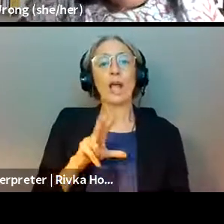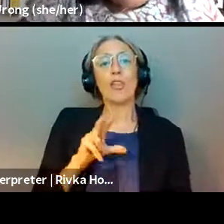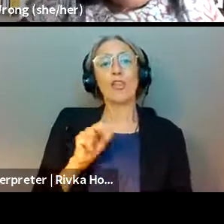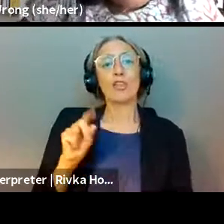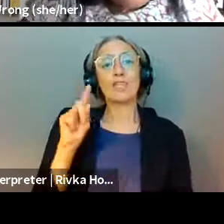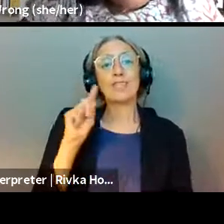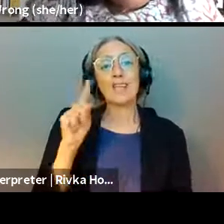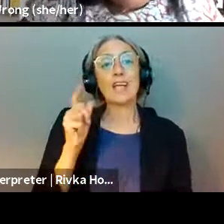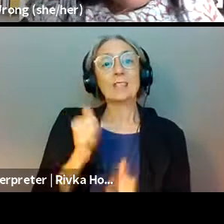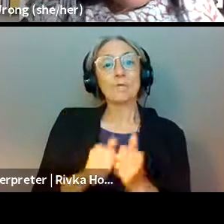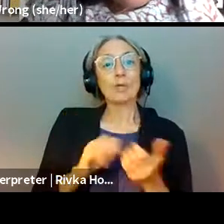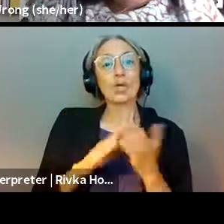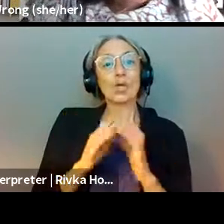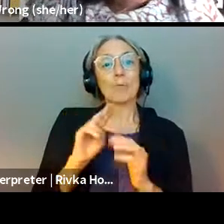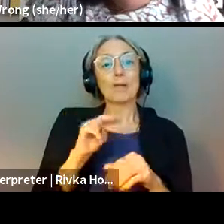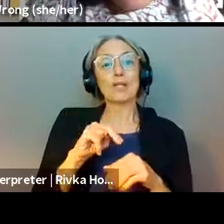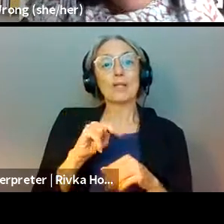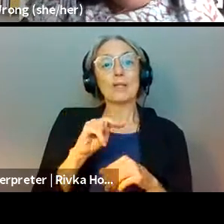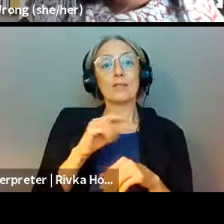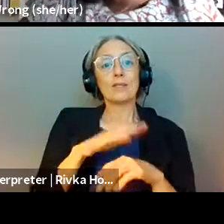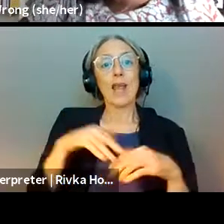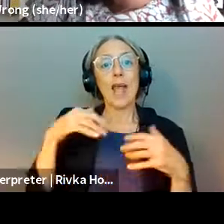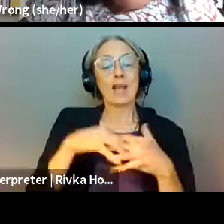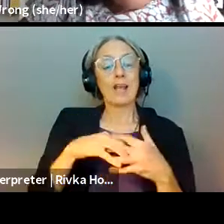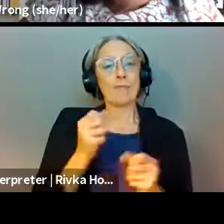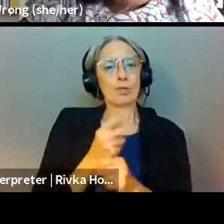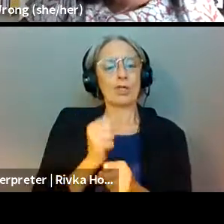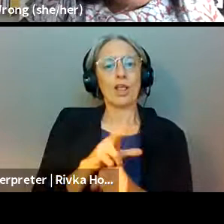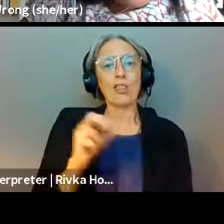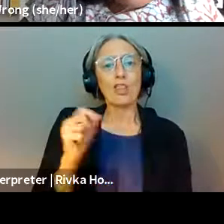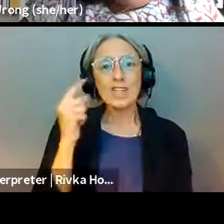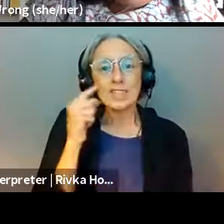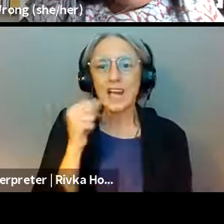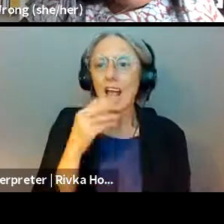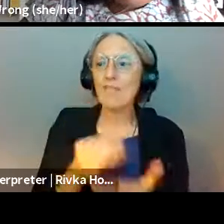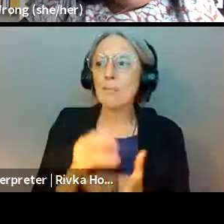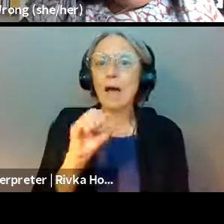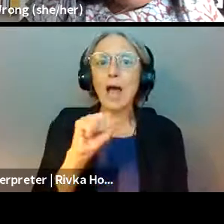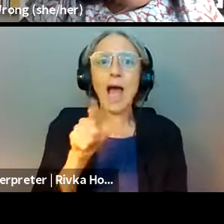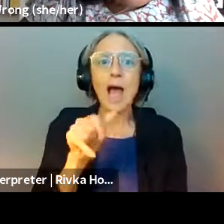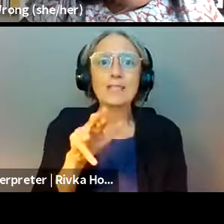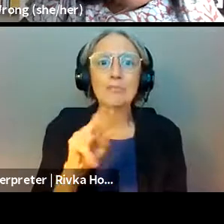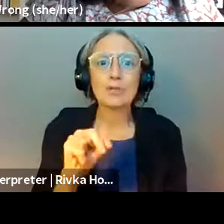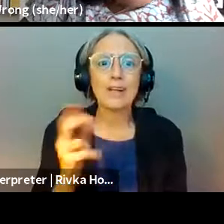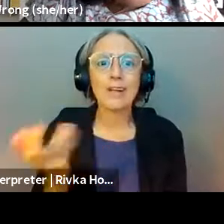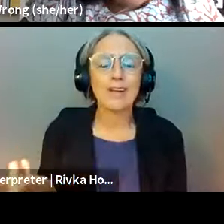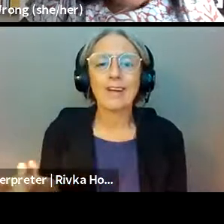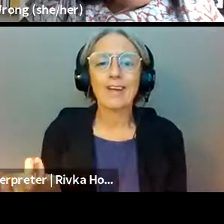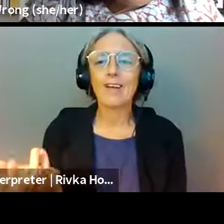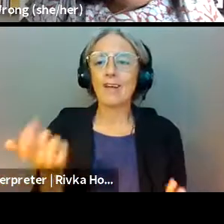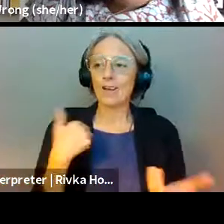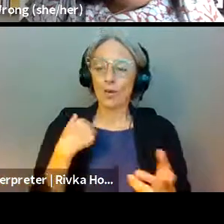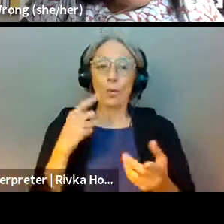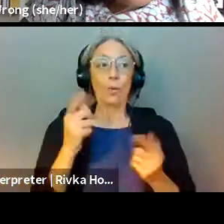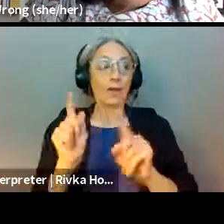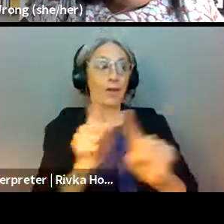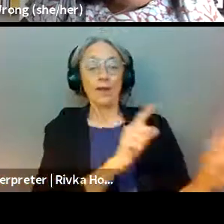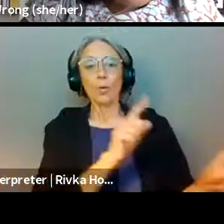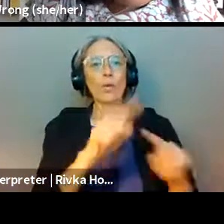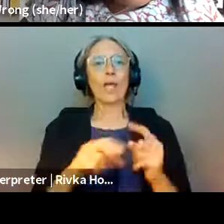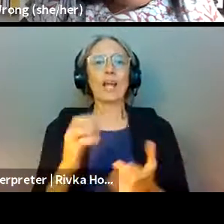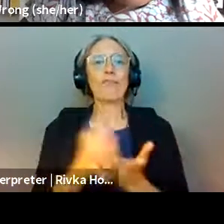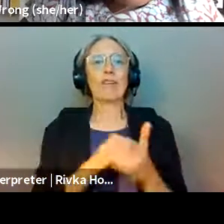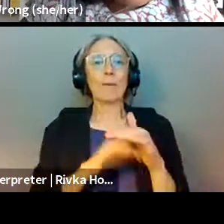per year. This wouldn't even buy an aspirin. You know, we can't get basic care at the facilities that do exist for things